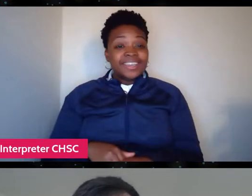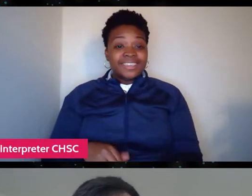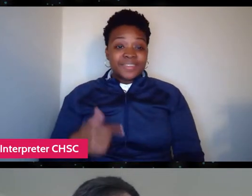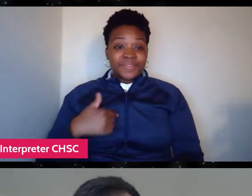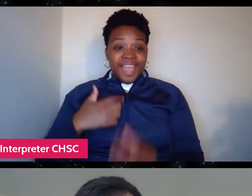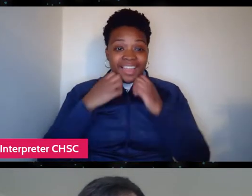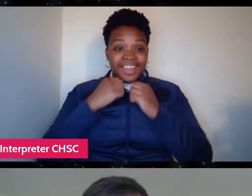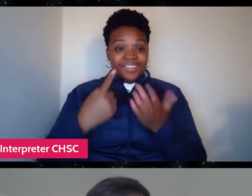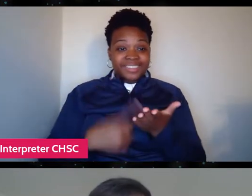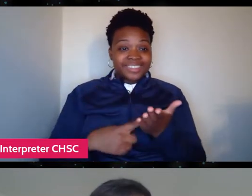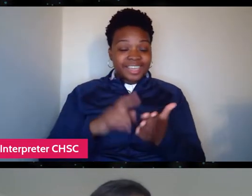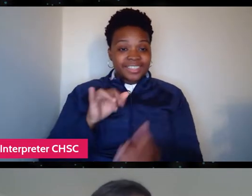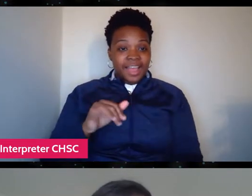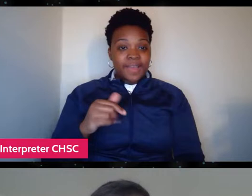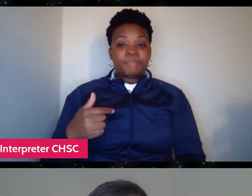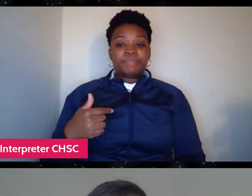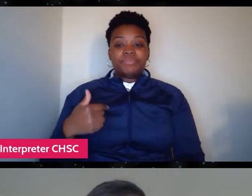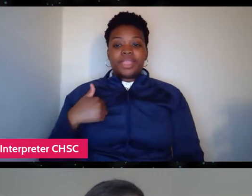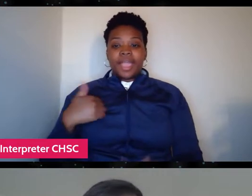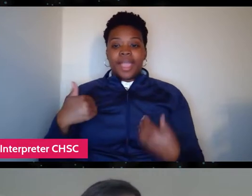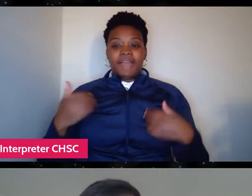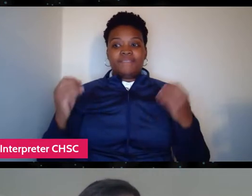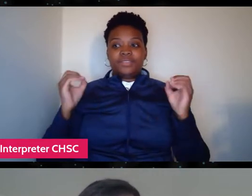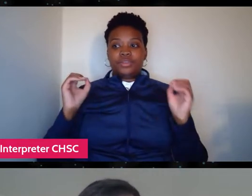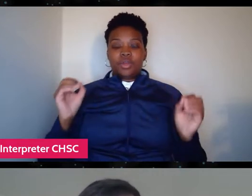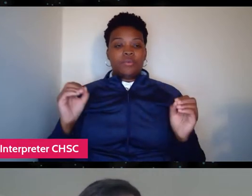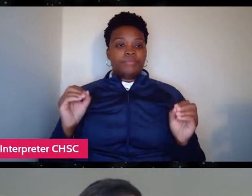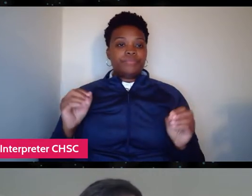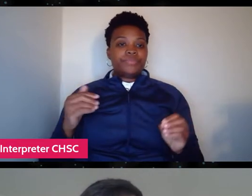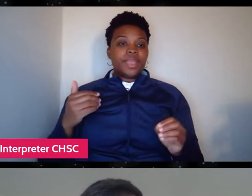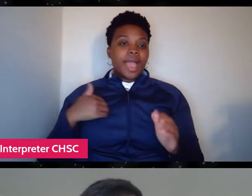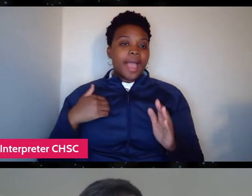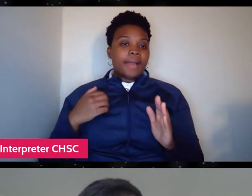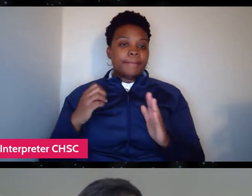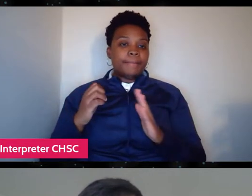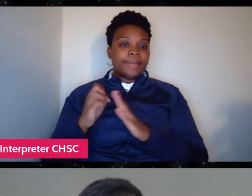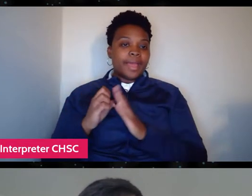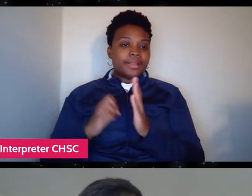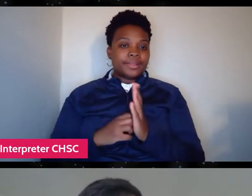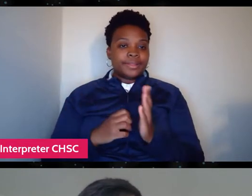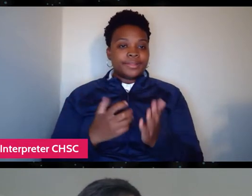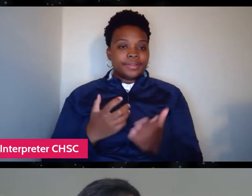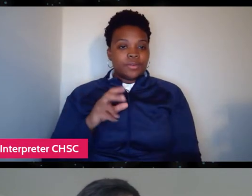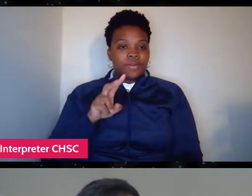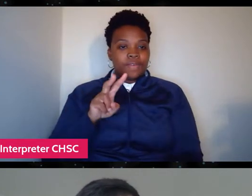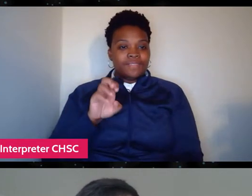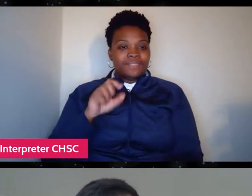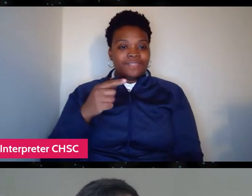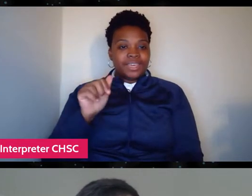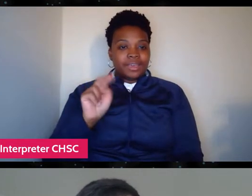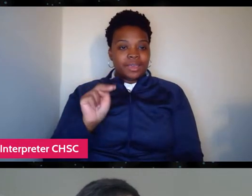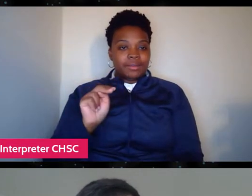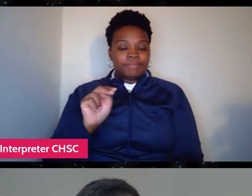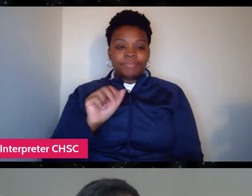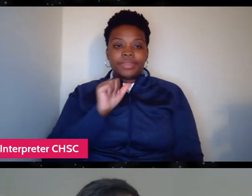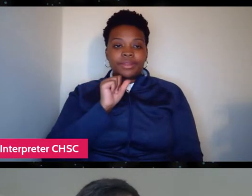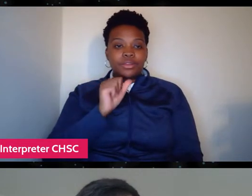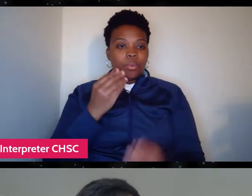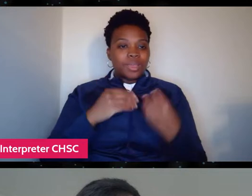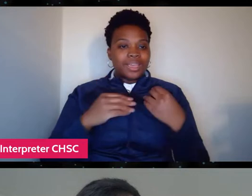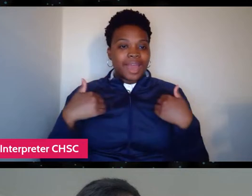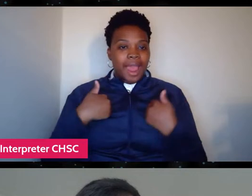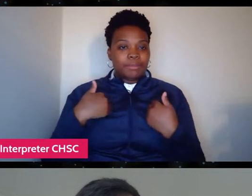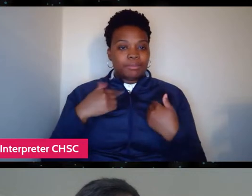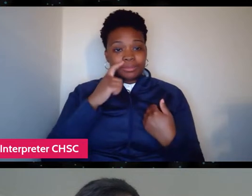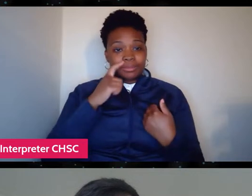about that because I had no, so I'm an ethical vegan. Okay. And I just don't eat animals because I